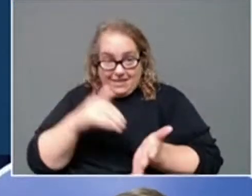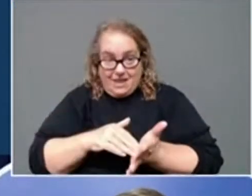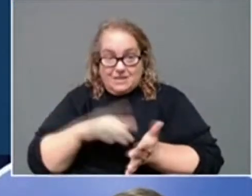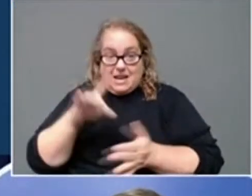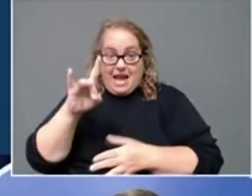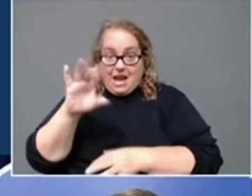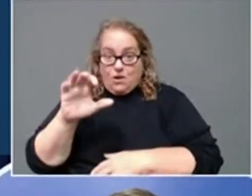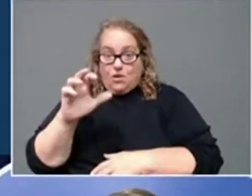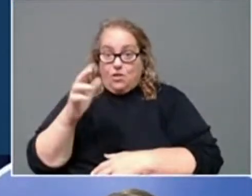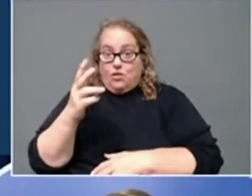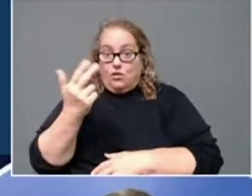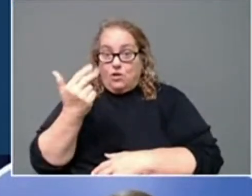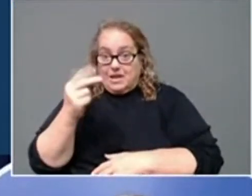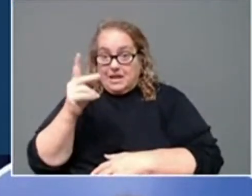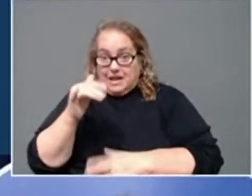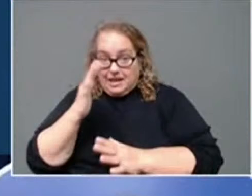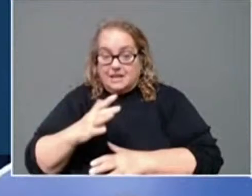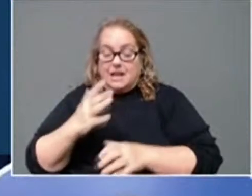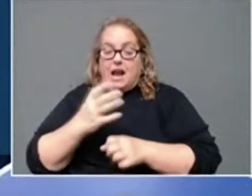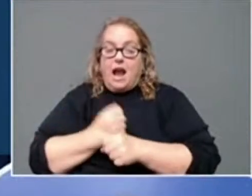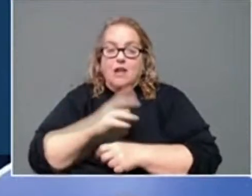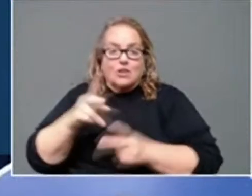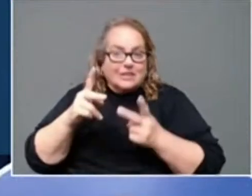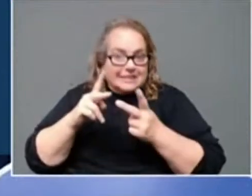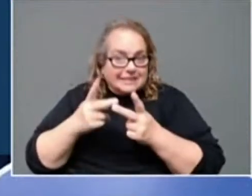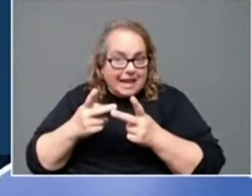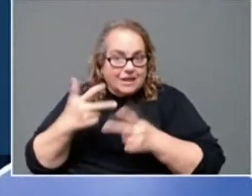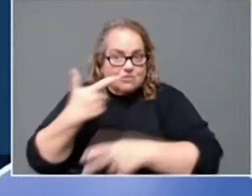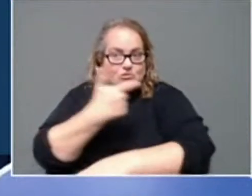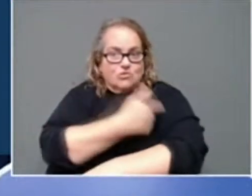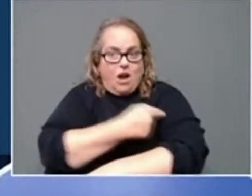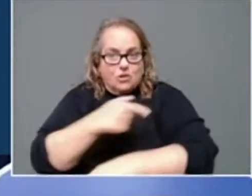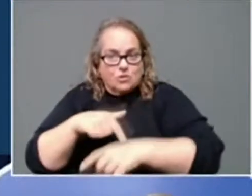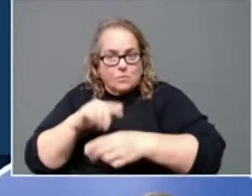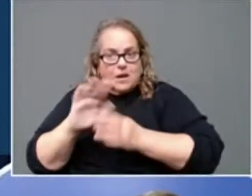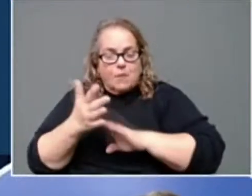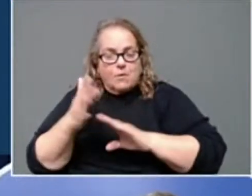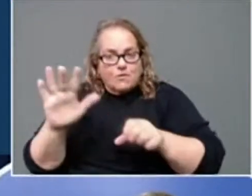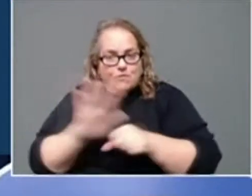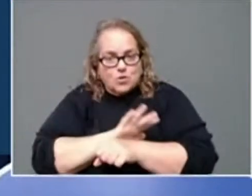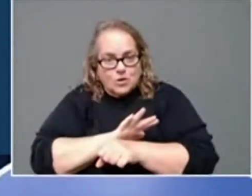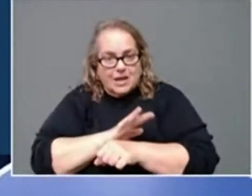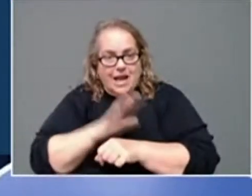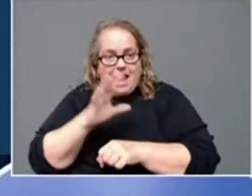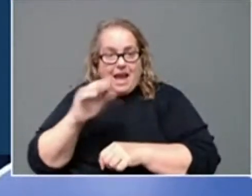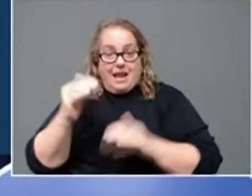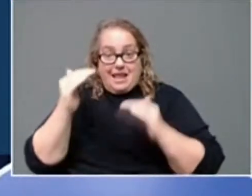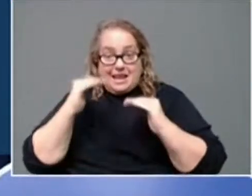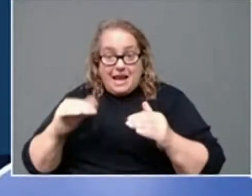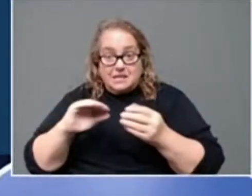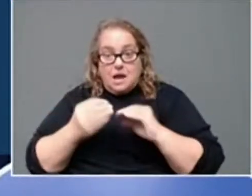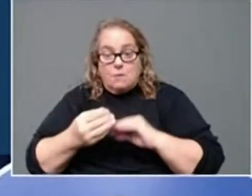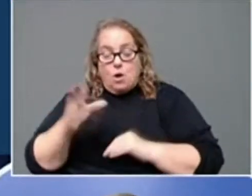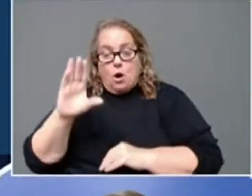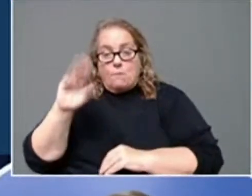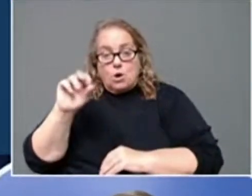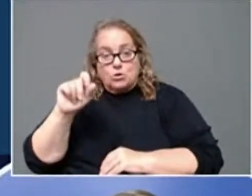16,813 Kentuckians got their second shot to become fully vaccinated. And look at that next number.